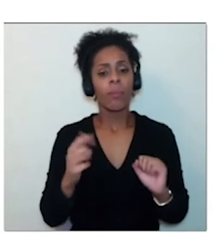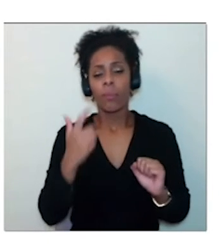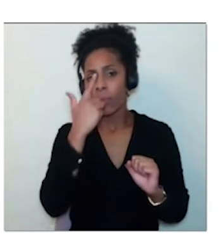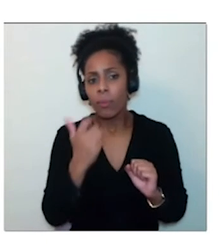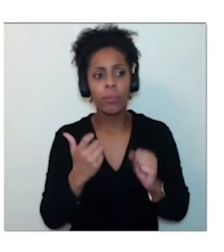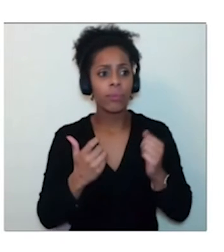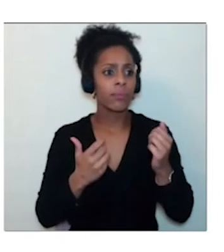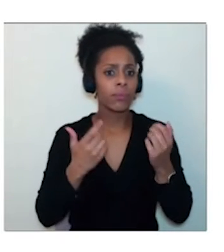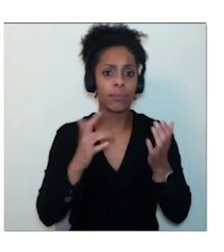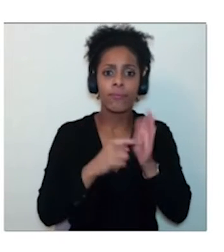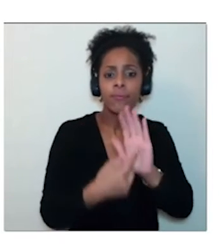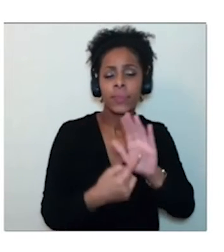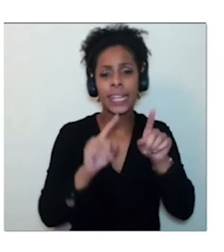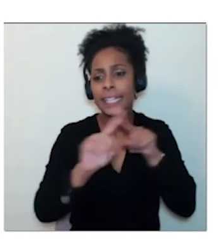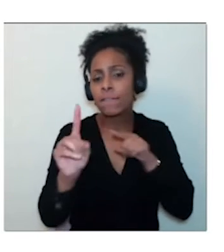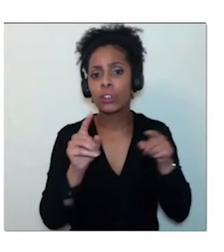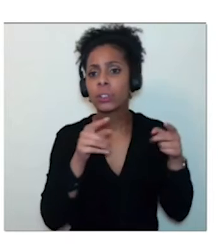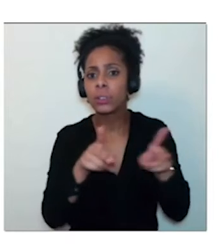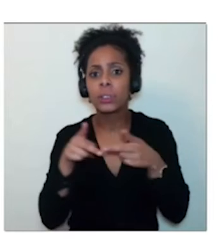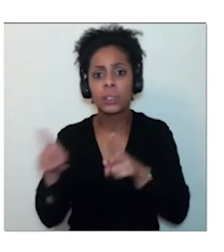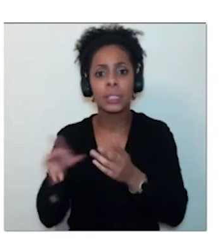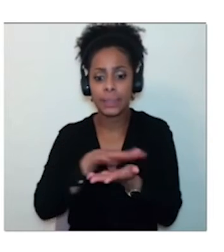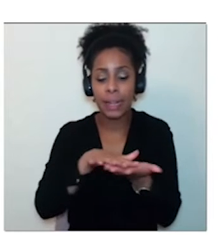However, other standards find this more challenging.